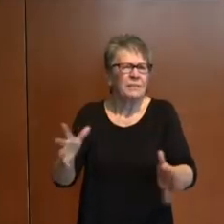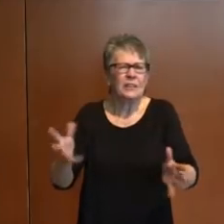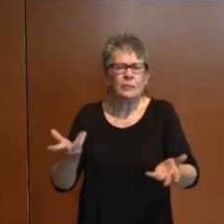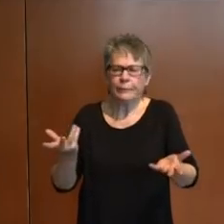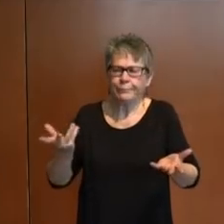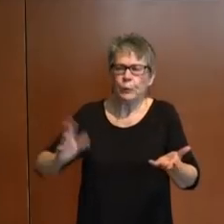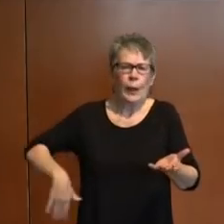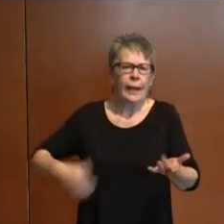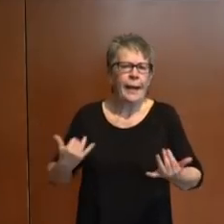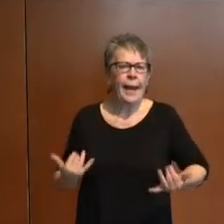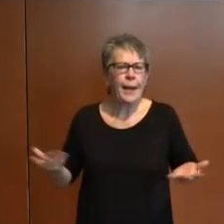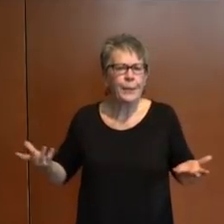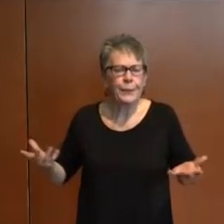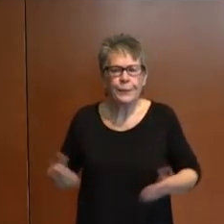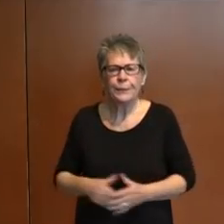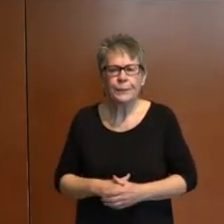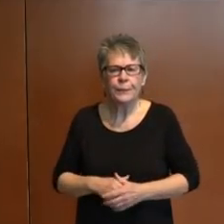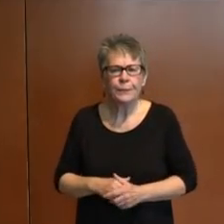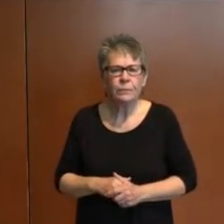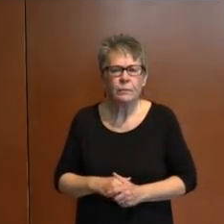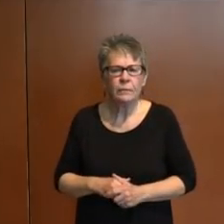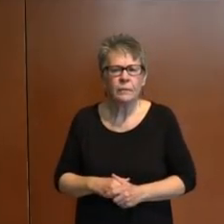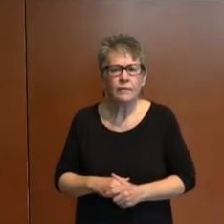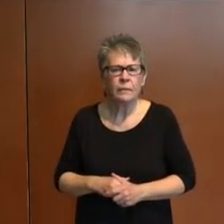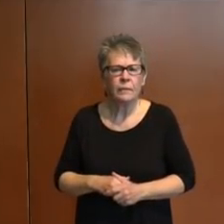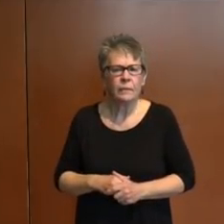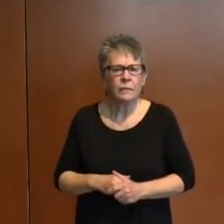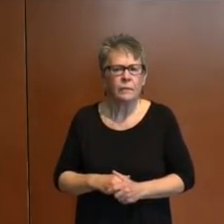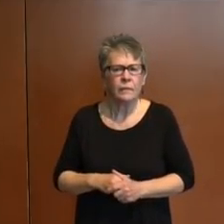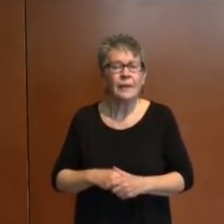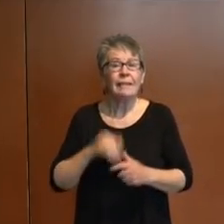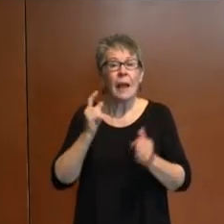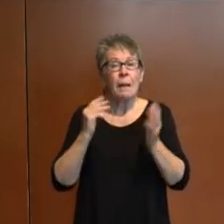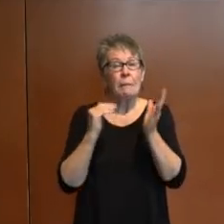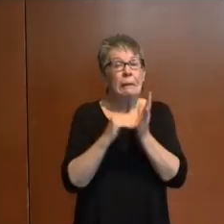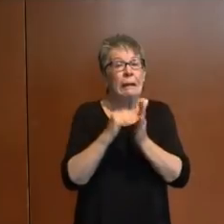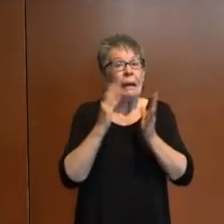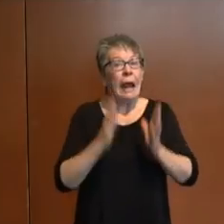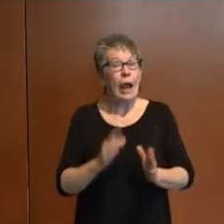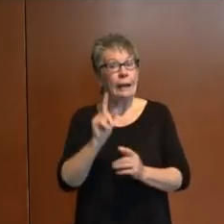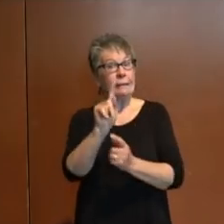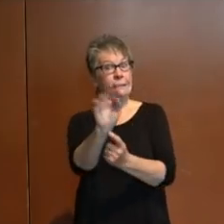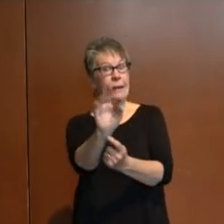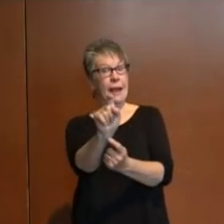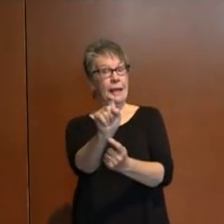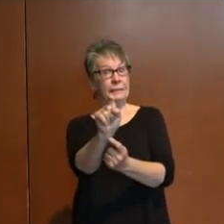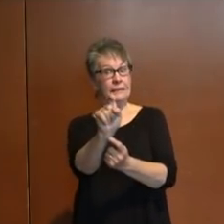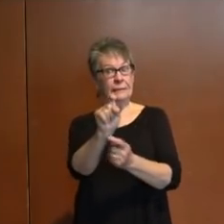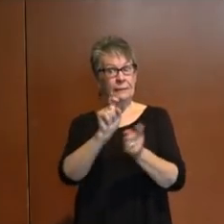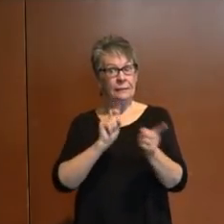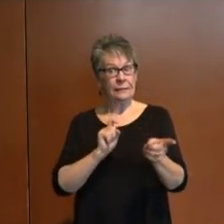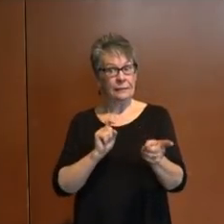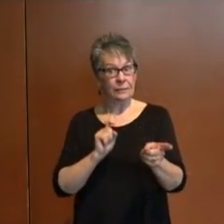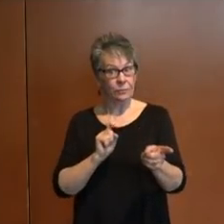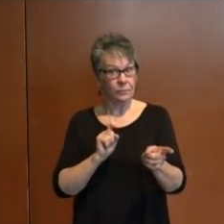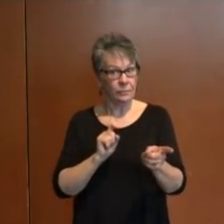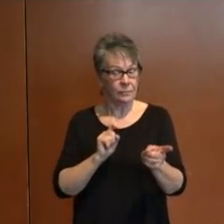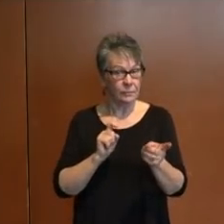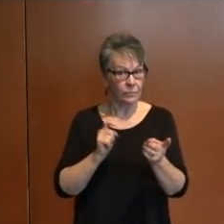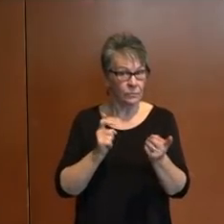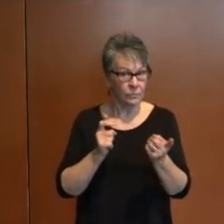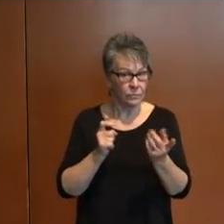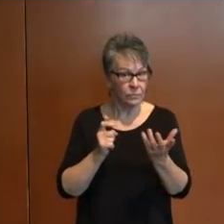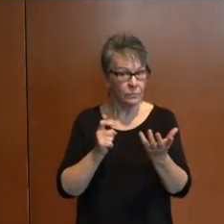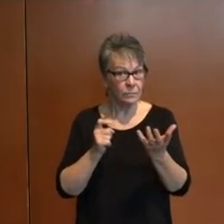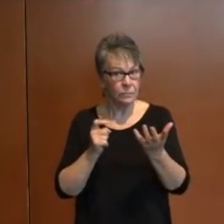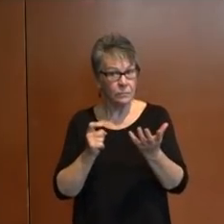what we're going through screams out to me, at least, that the reliable recurring revenue is the most important